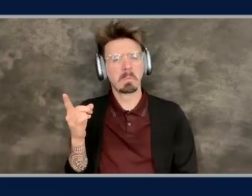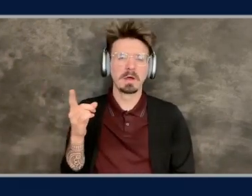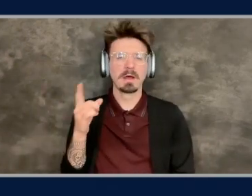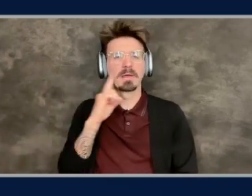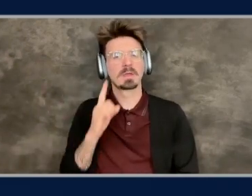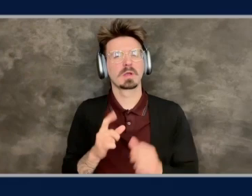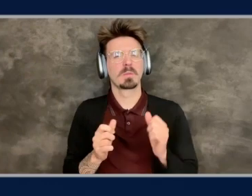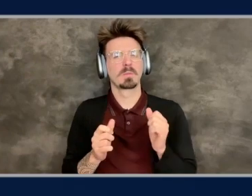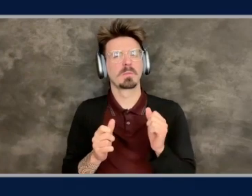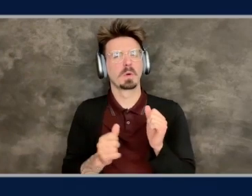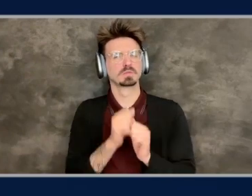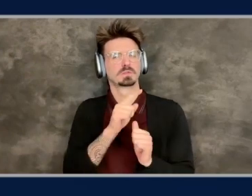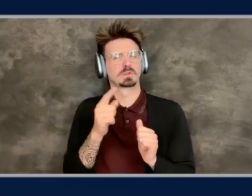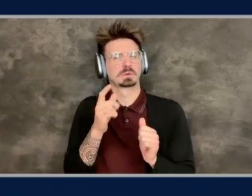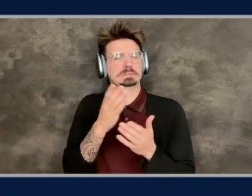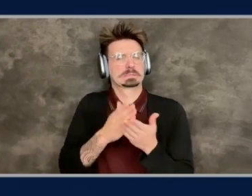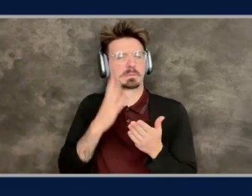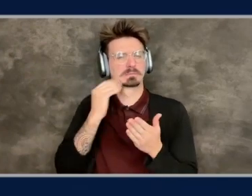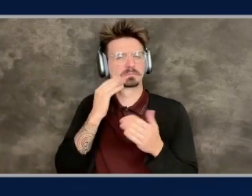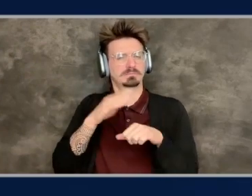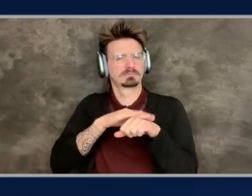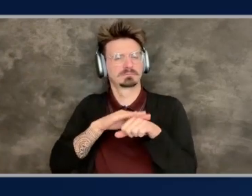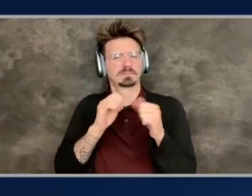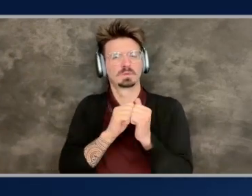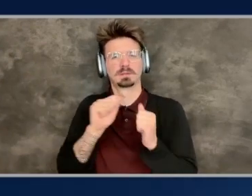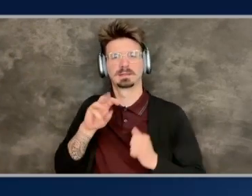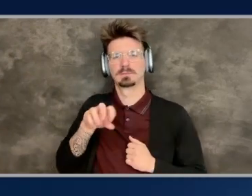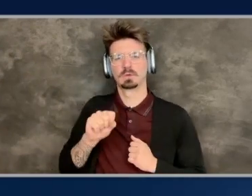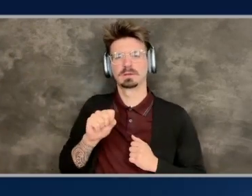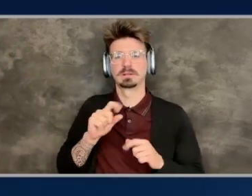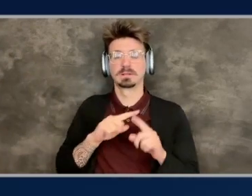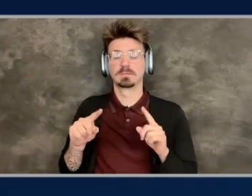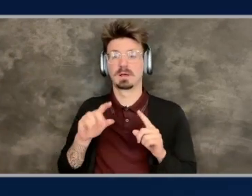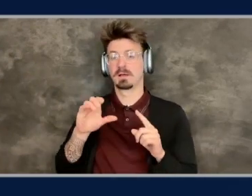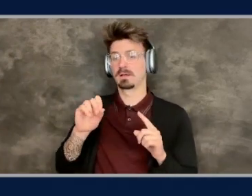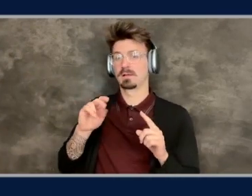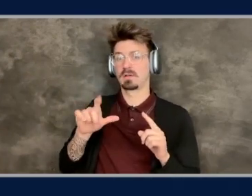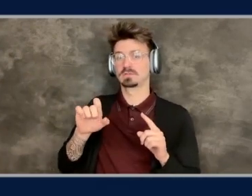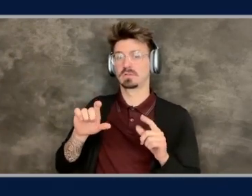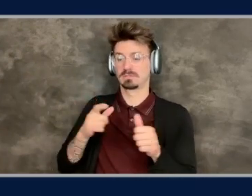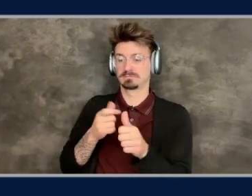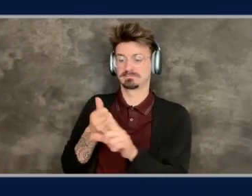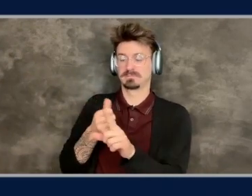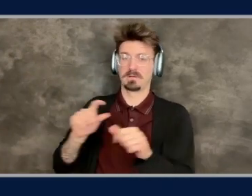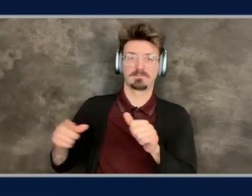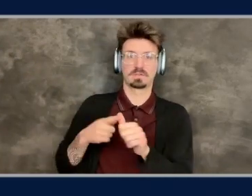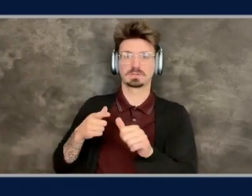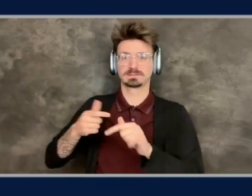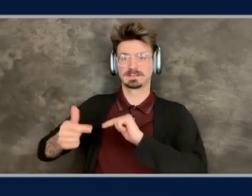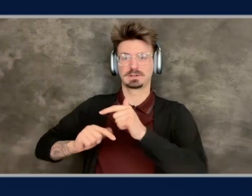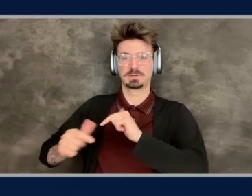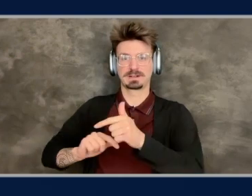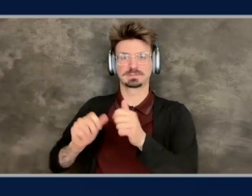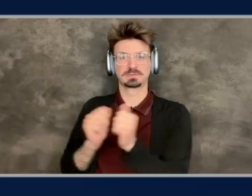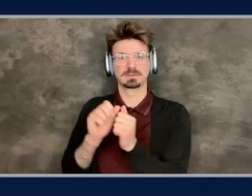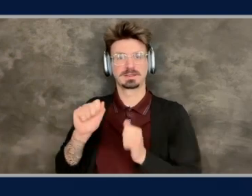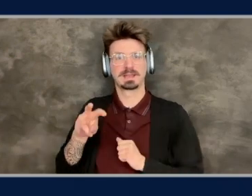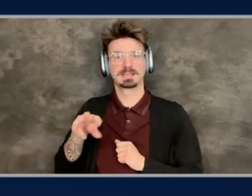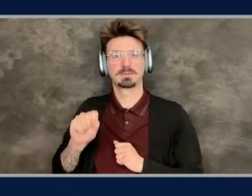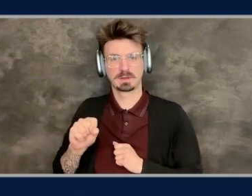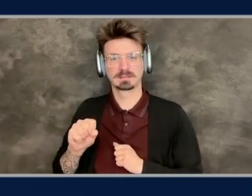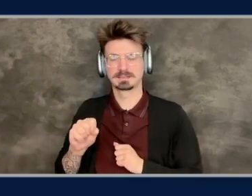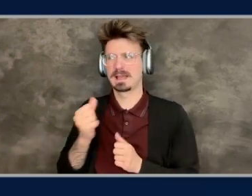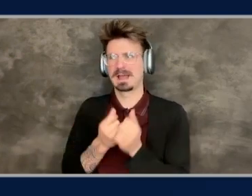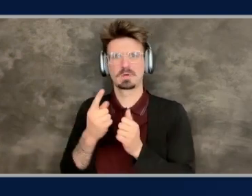with AWS, you know, the console is pretty much everyone's first interaction with AWS. It's kind of where everyone gets started. Yep.